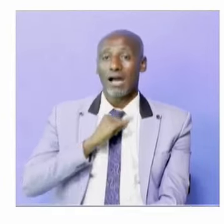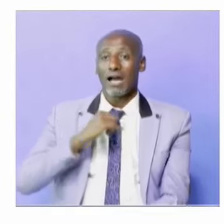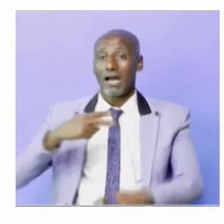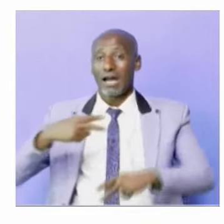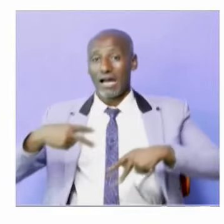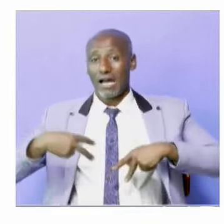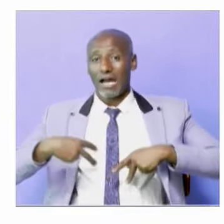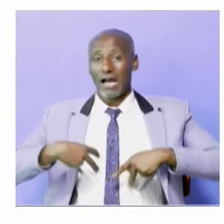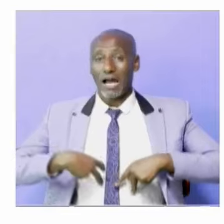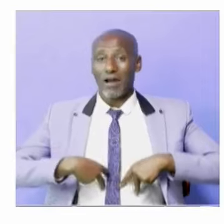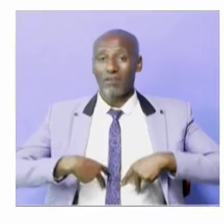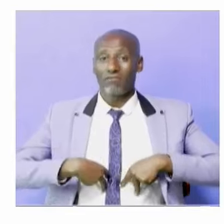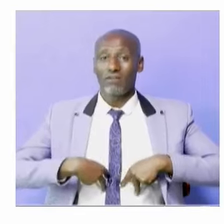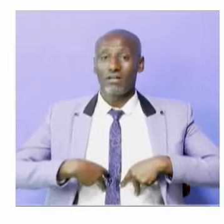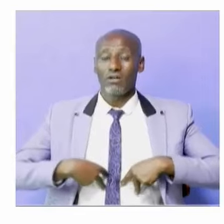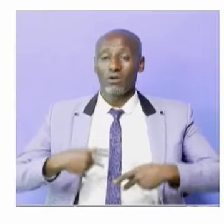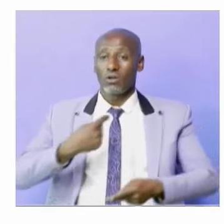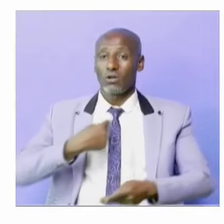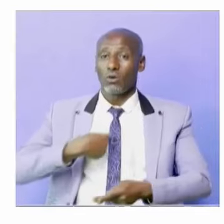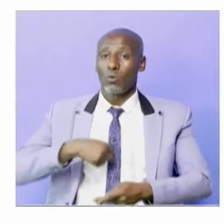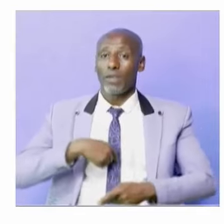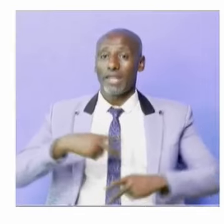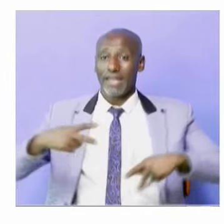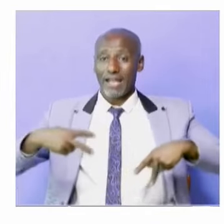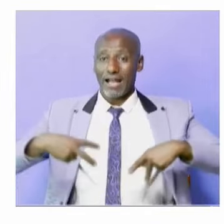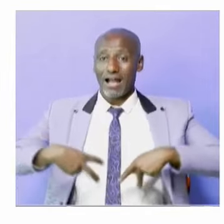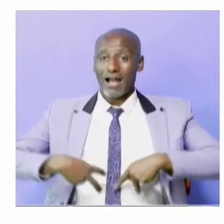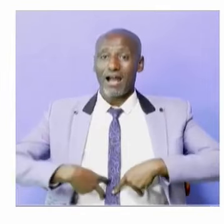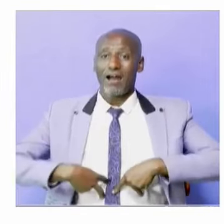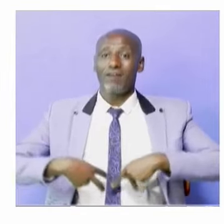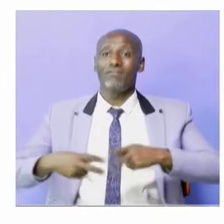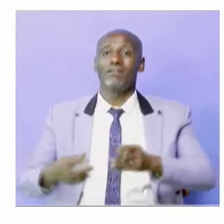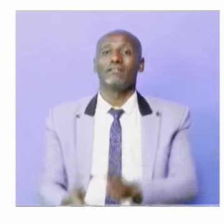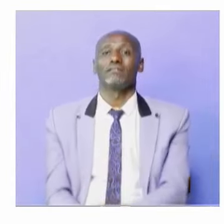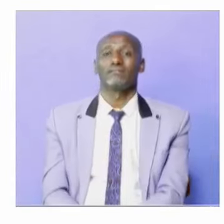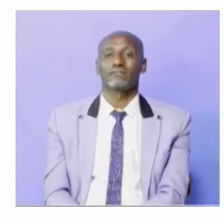I have, or maybe we can say we have.